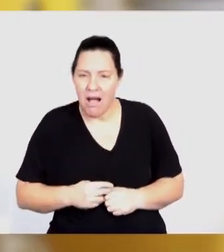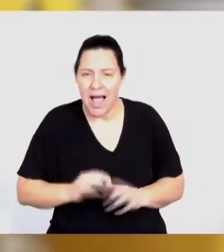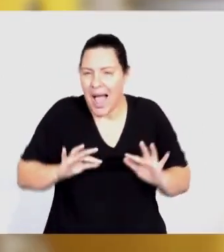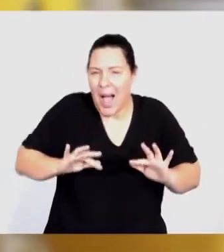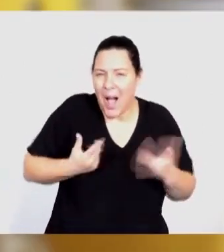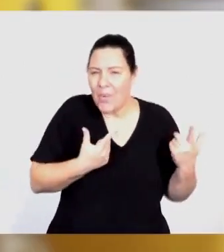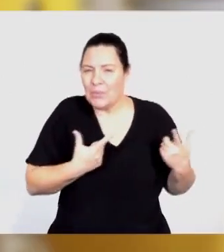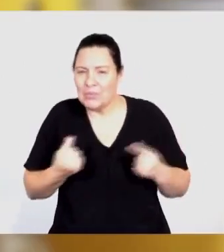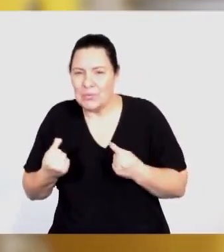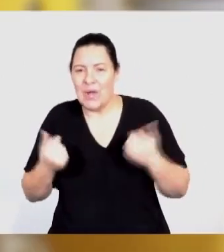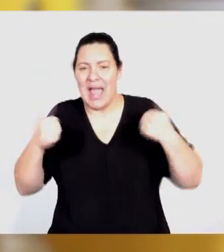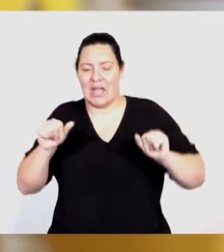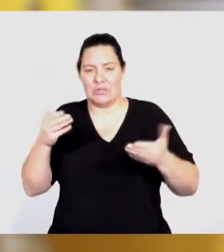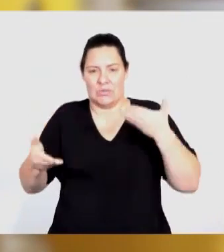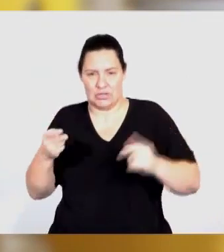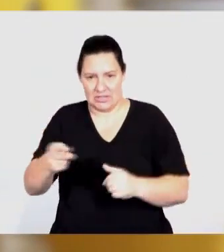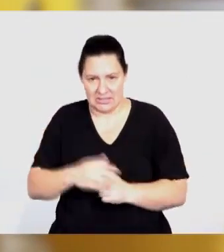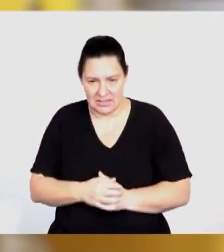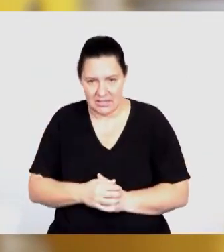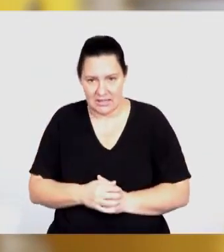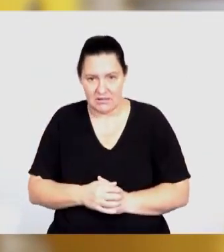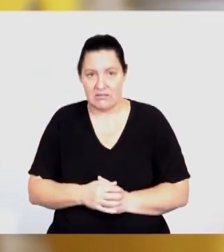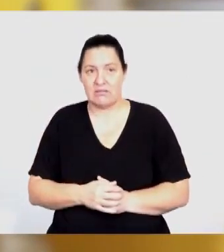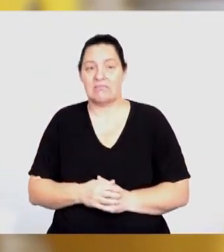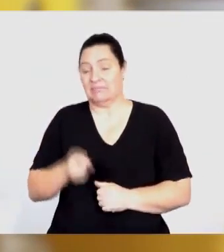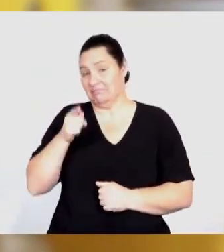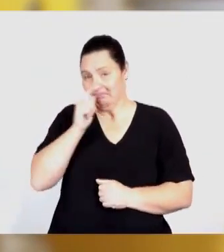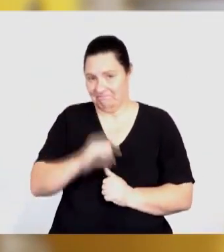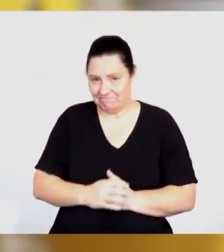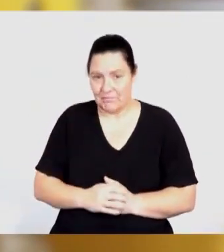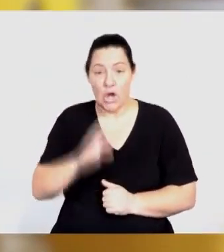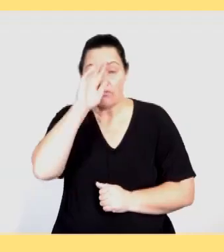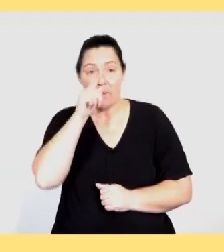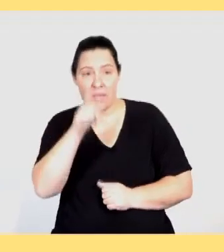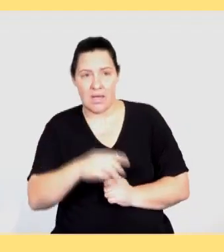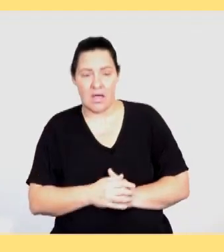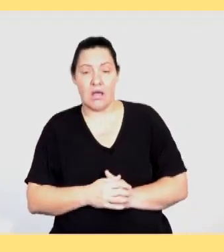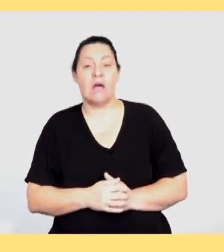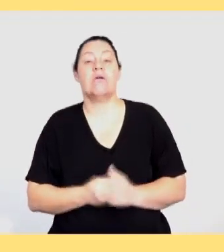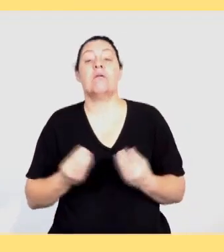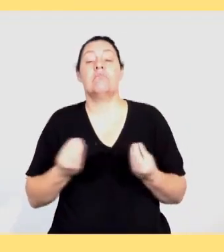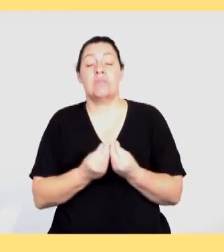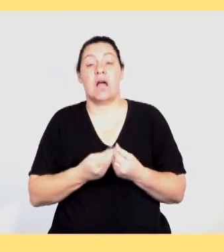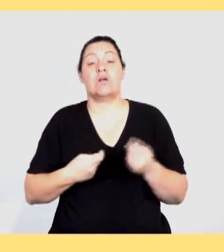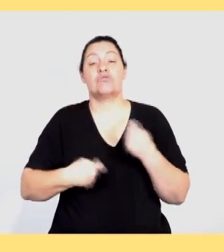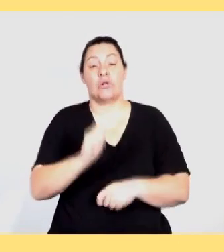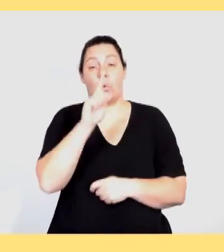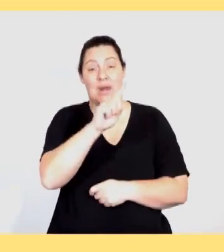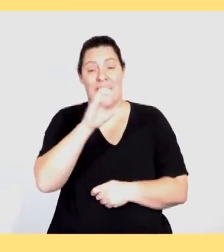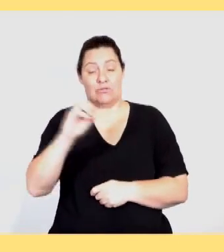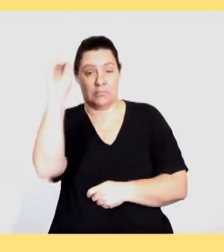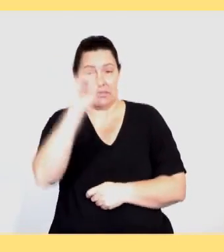see how would we do the accounting equation. There is the accounting equation. Remember that goods are sold